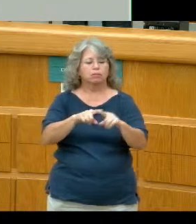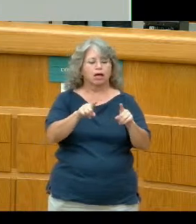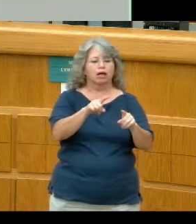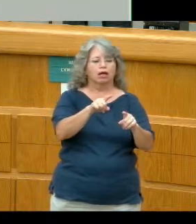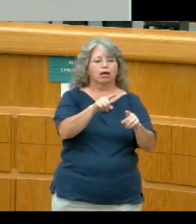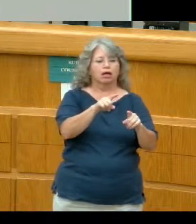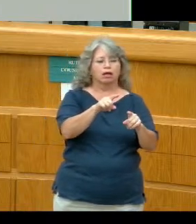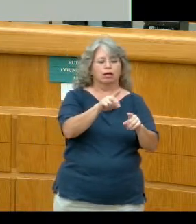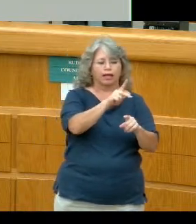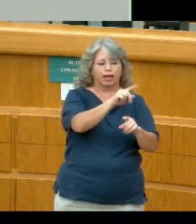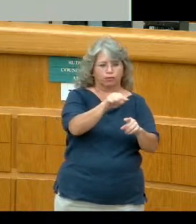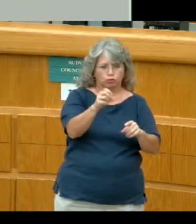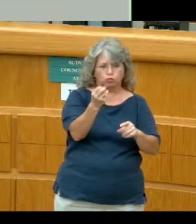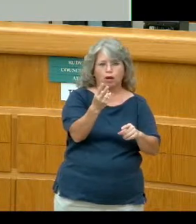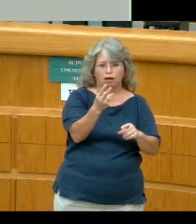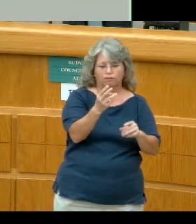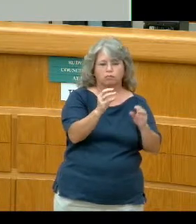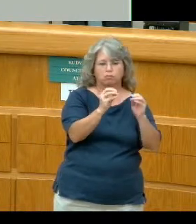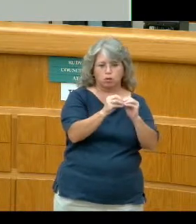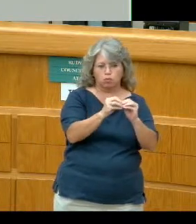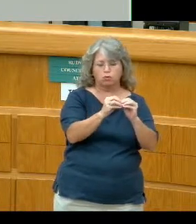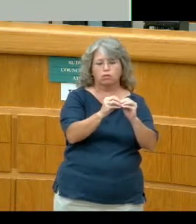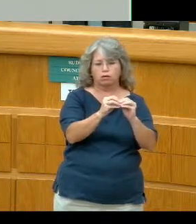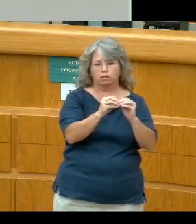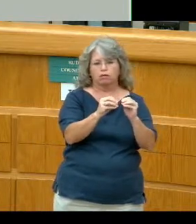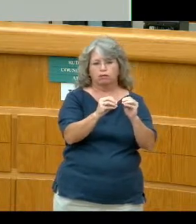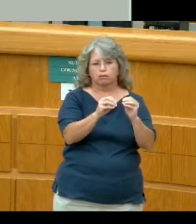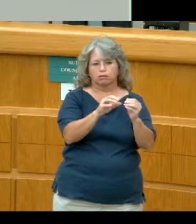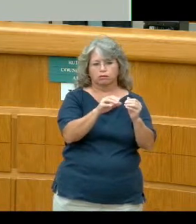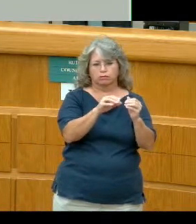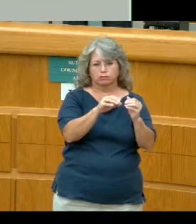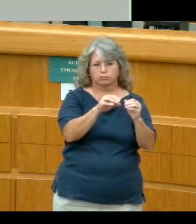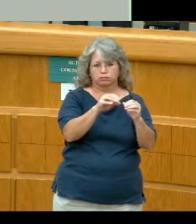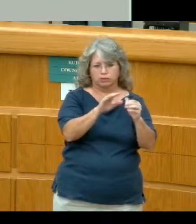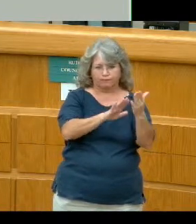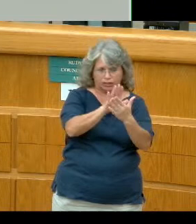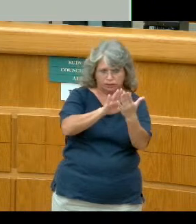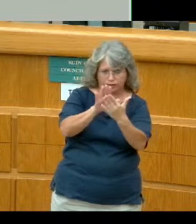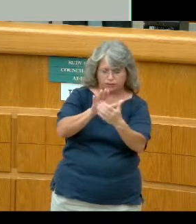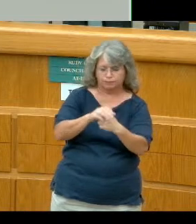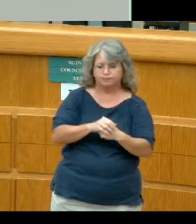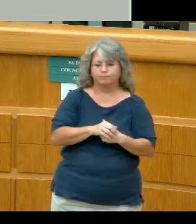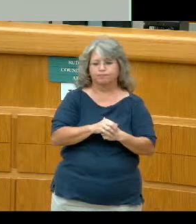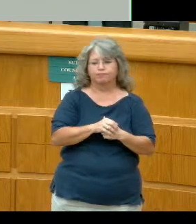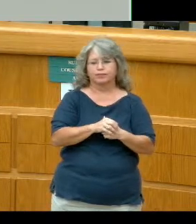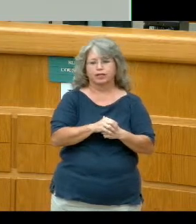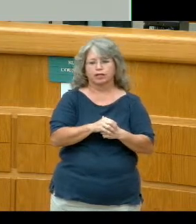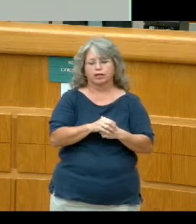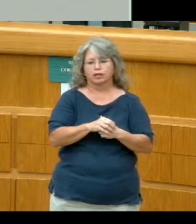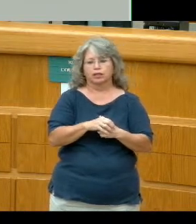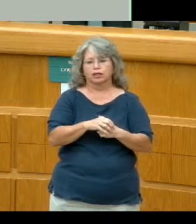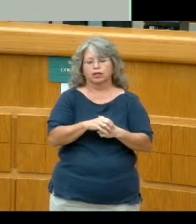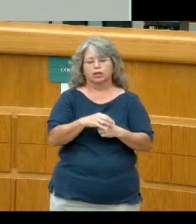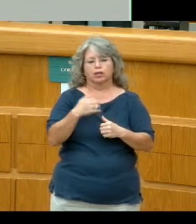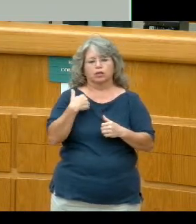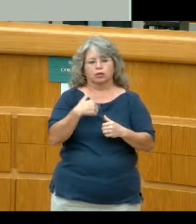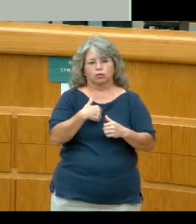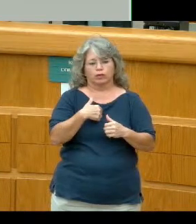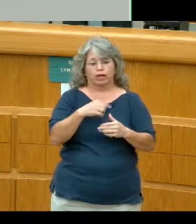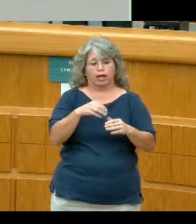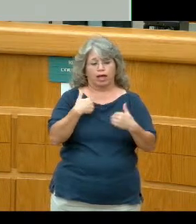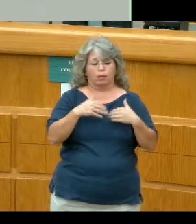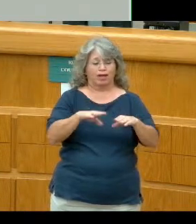are going to more and more face-to-face. And we've gone through various stages of Open Texas. We've opened up to phase 3. We rolled